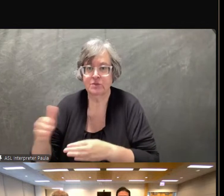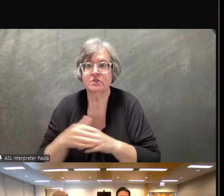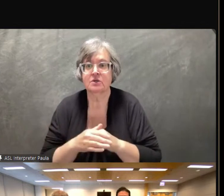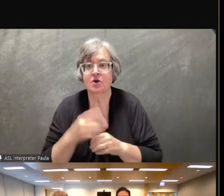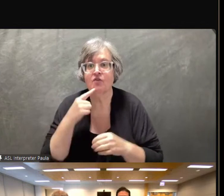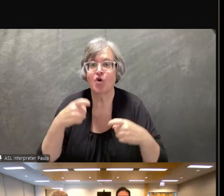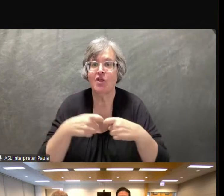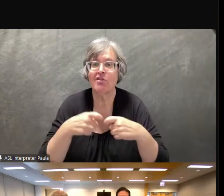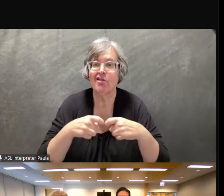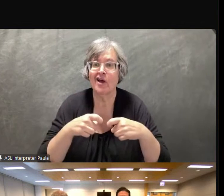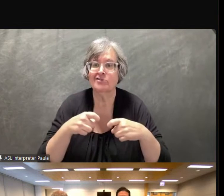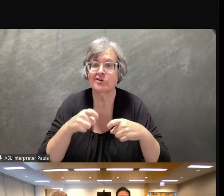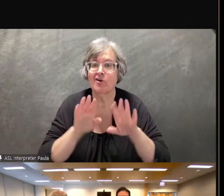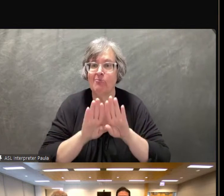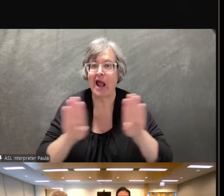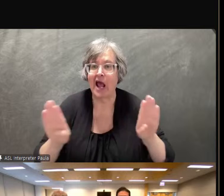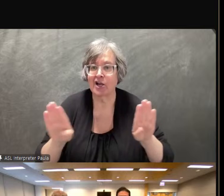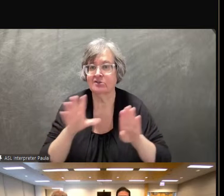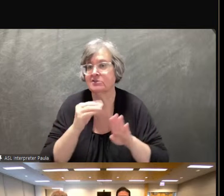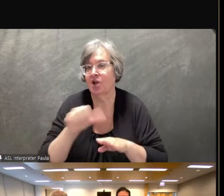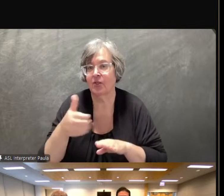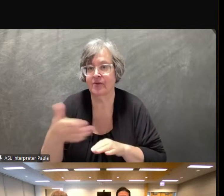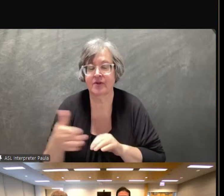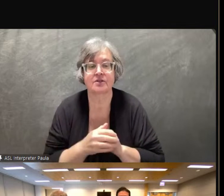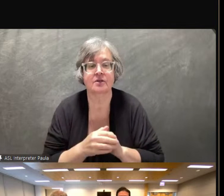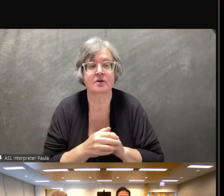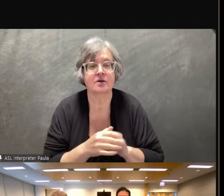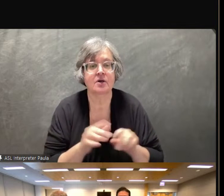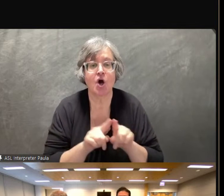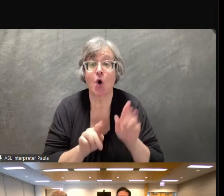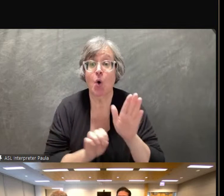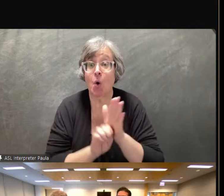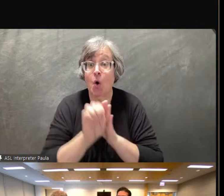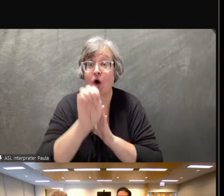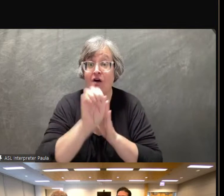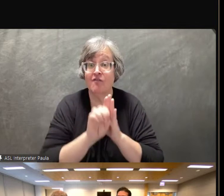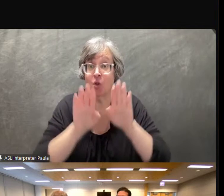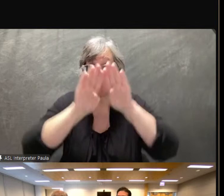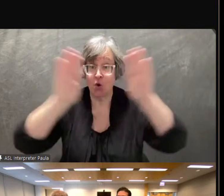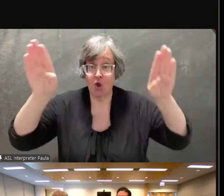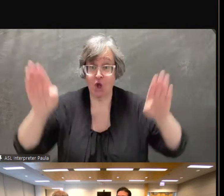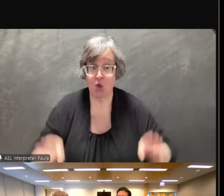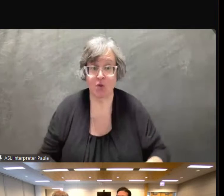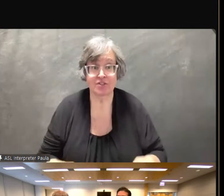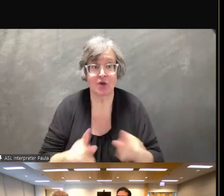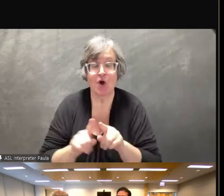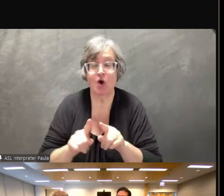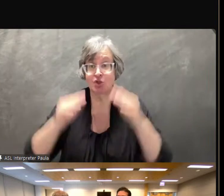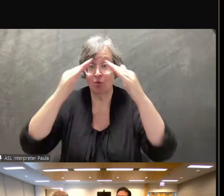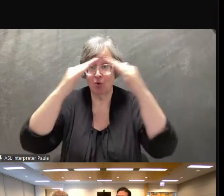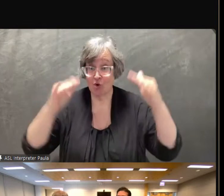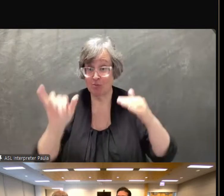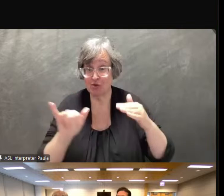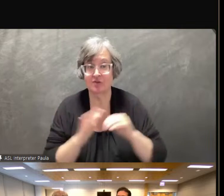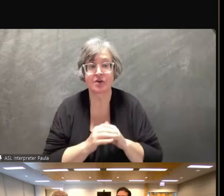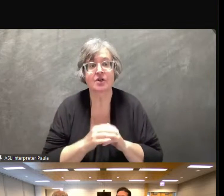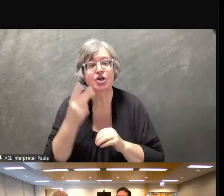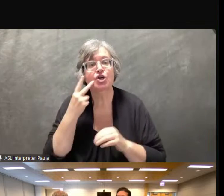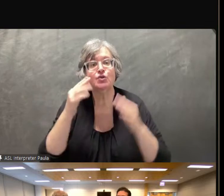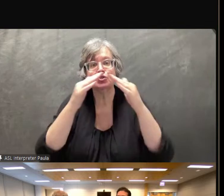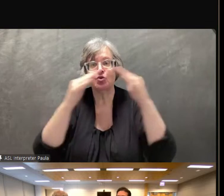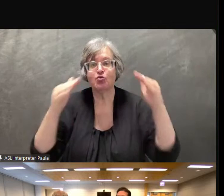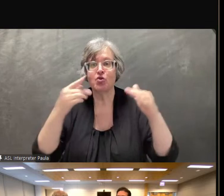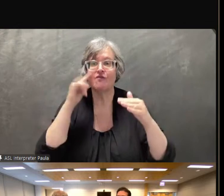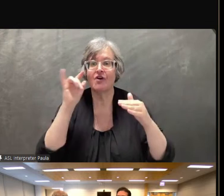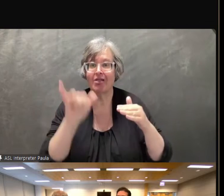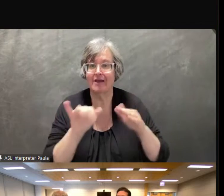our electrical panels and other such things. As well as the elevator enclosure. And we've also got a roof being installed. So here is the roof members for that